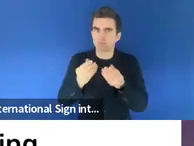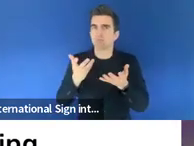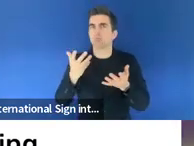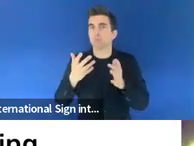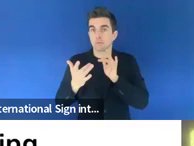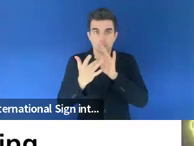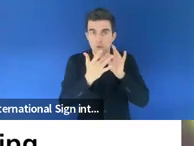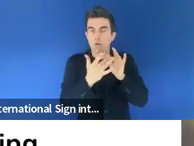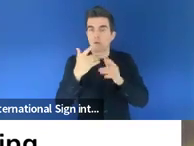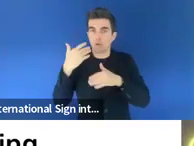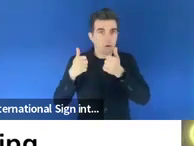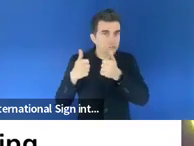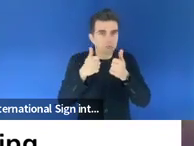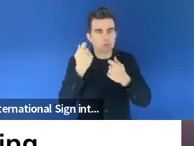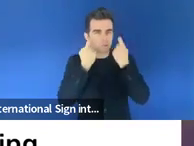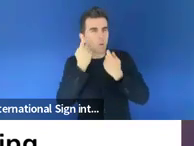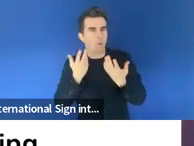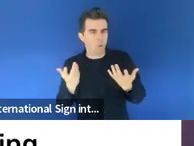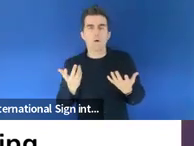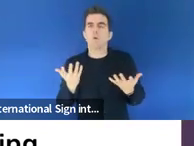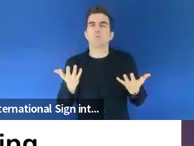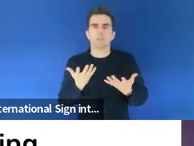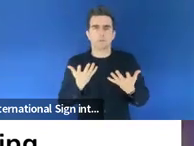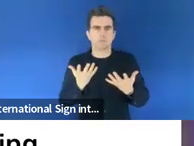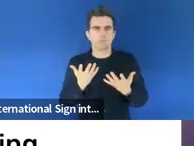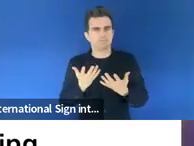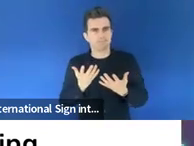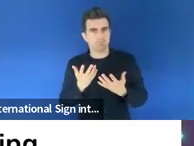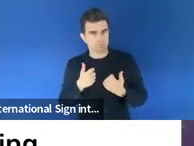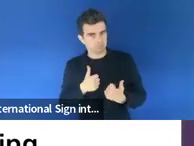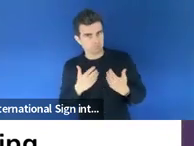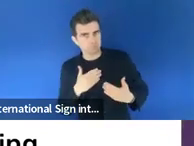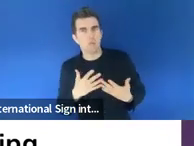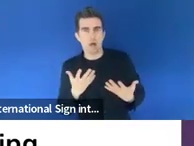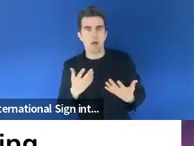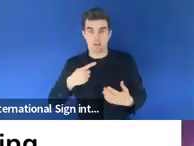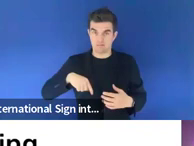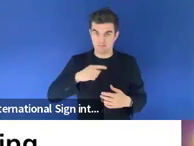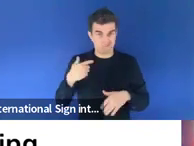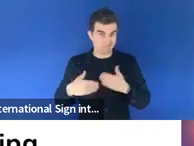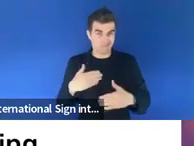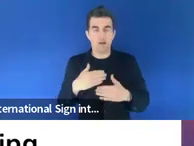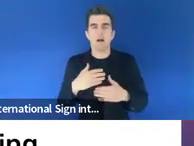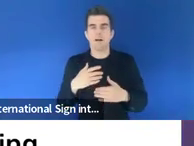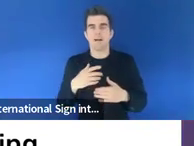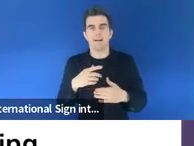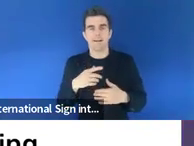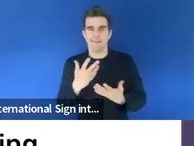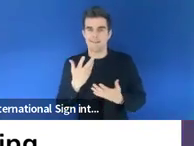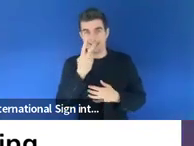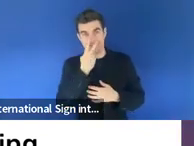the impact on a specific group, it's also important to understand how that impact